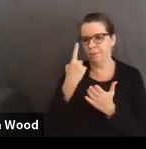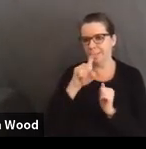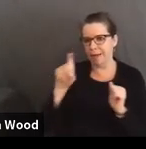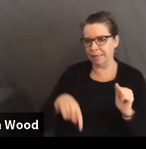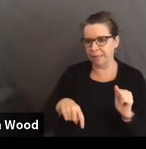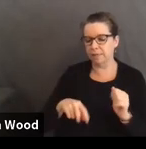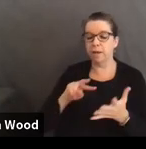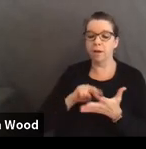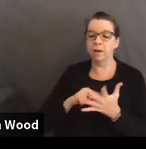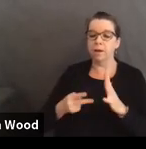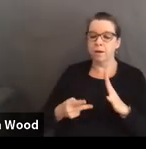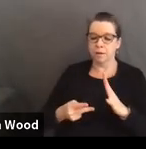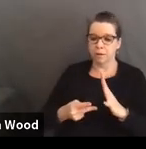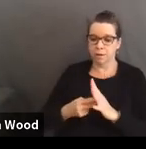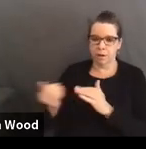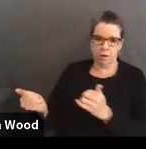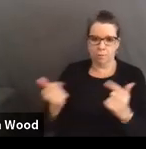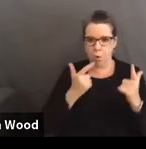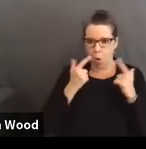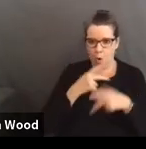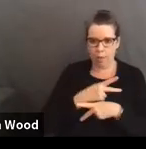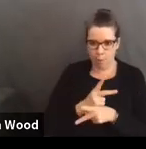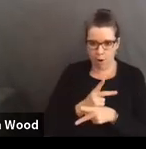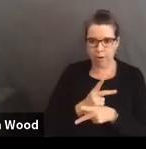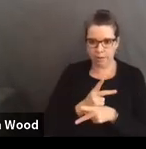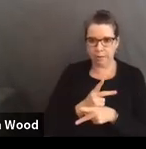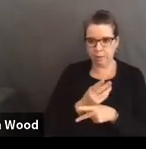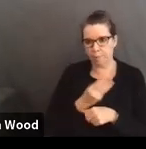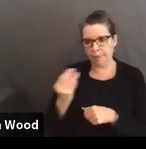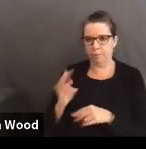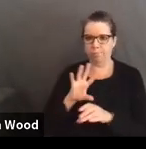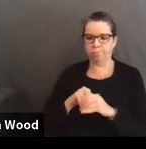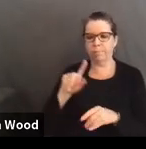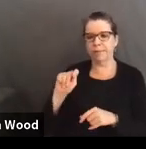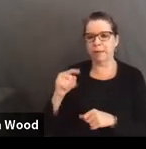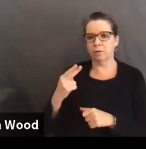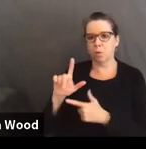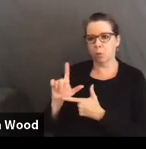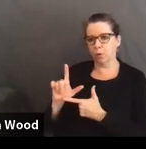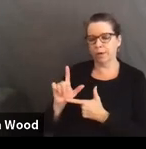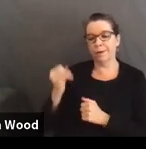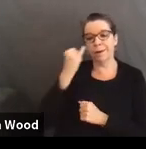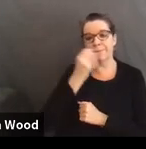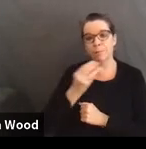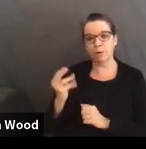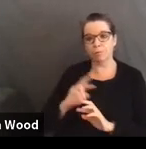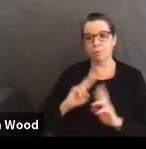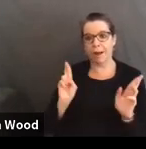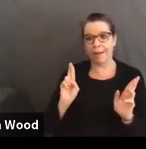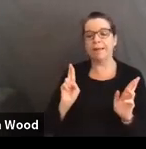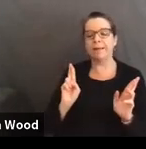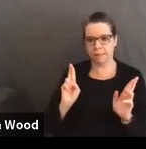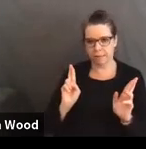intention for all products that will be part of Texas Home Learning is that once materials are complete, they